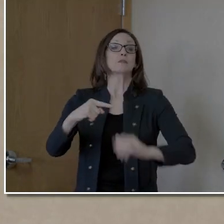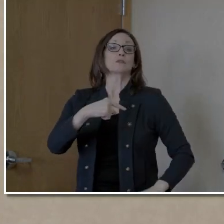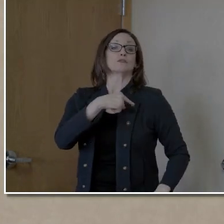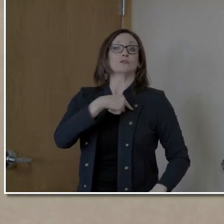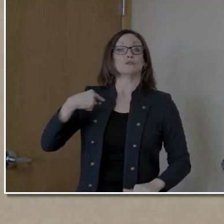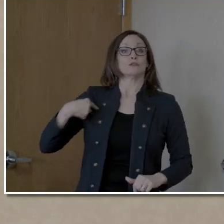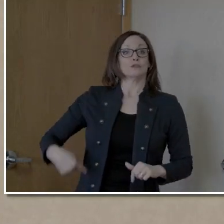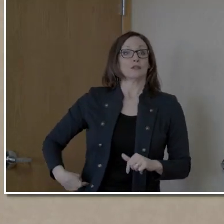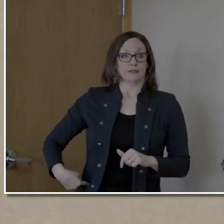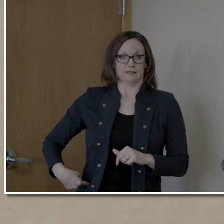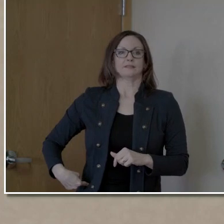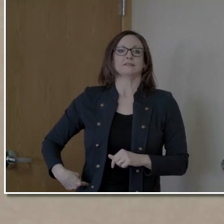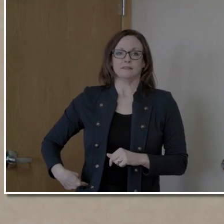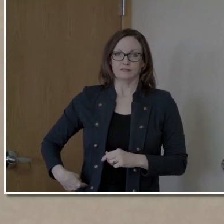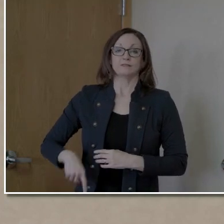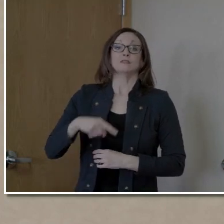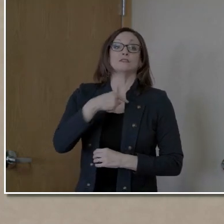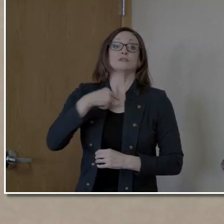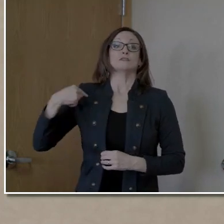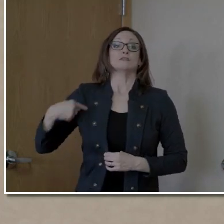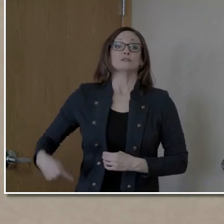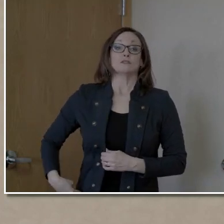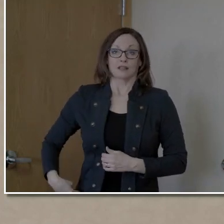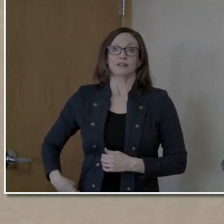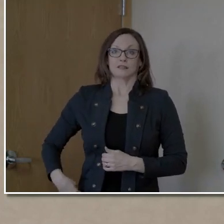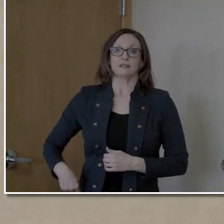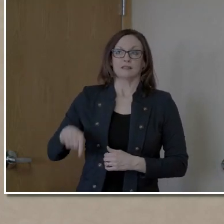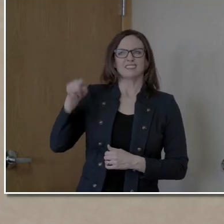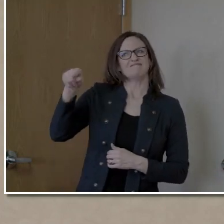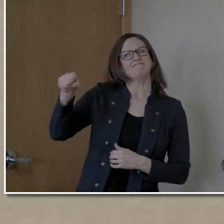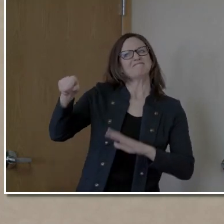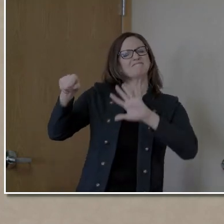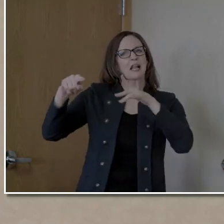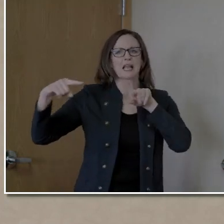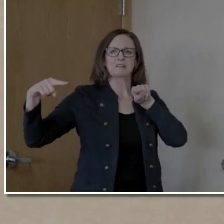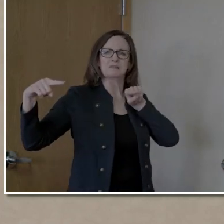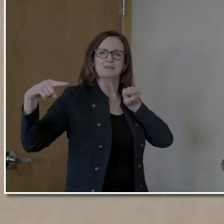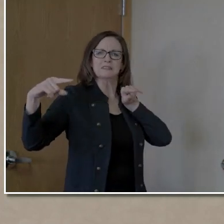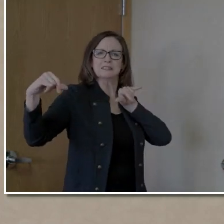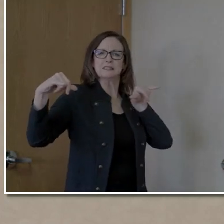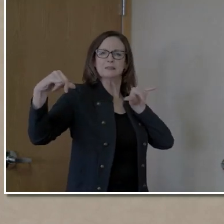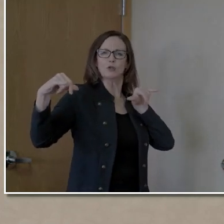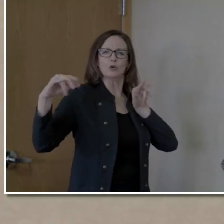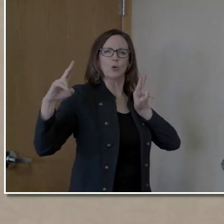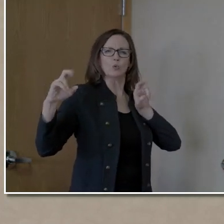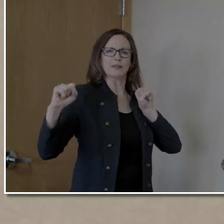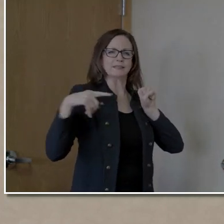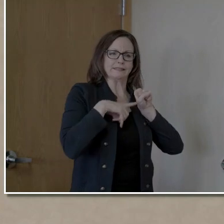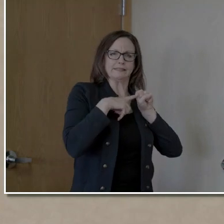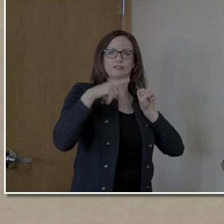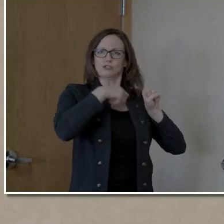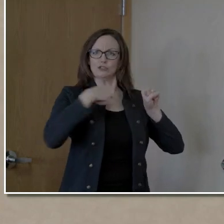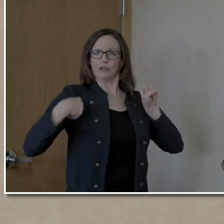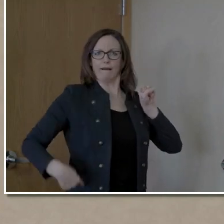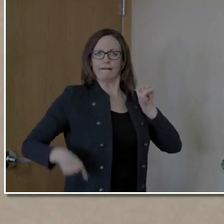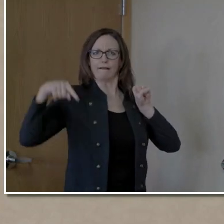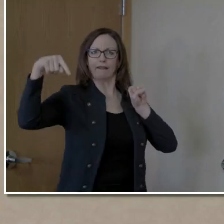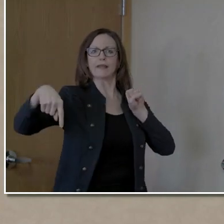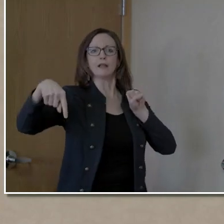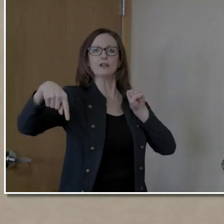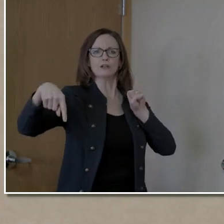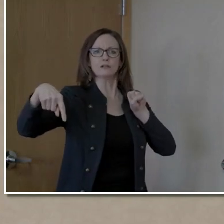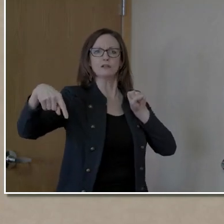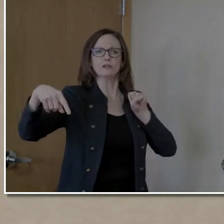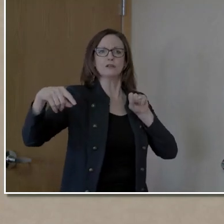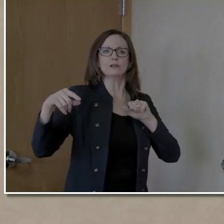deployed locations that we're following here in the United States to protect against COVID-19. In terms of coming